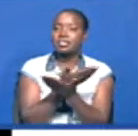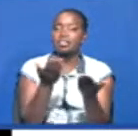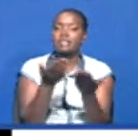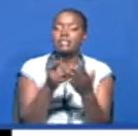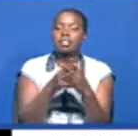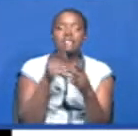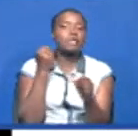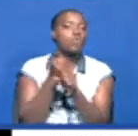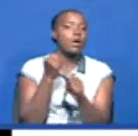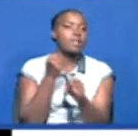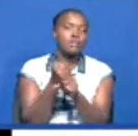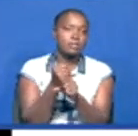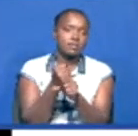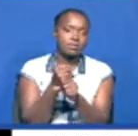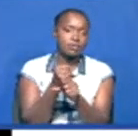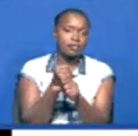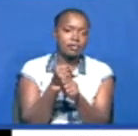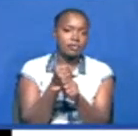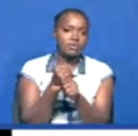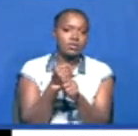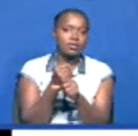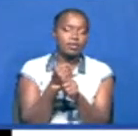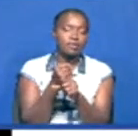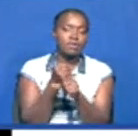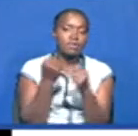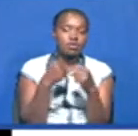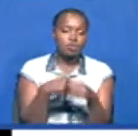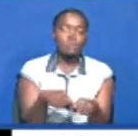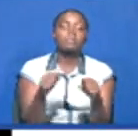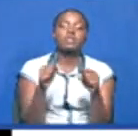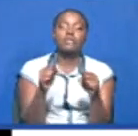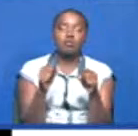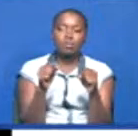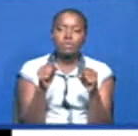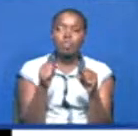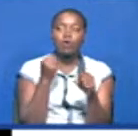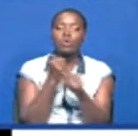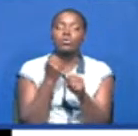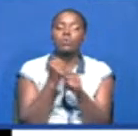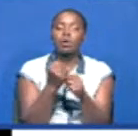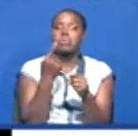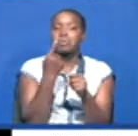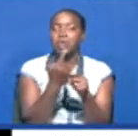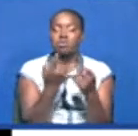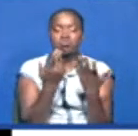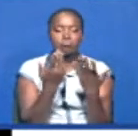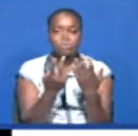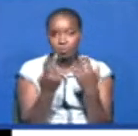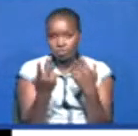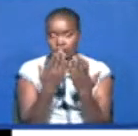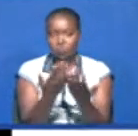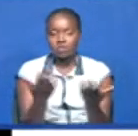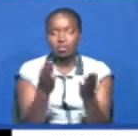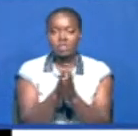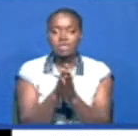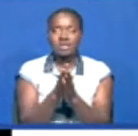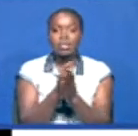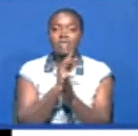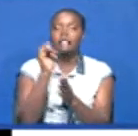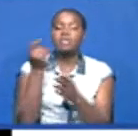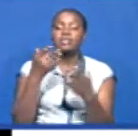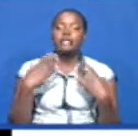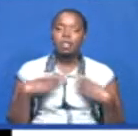running, and we have been able to do one or two things, and at least the Kenyan